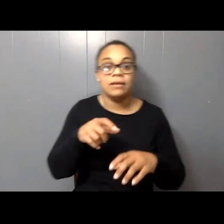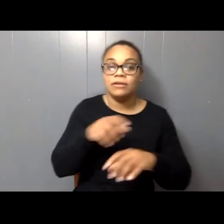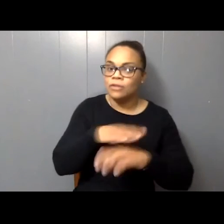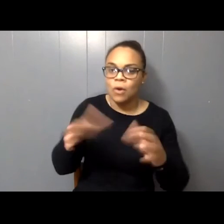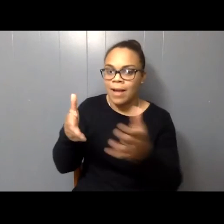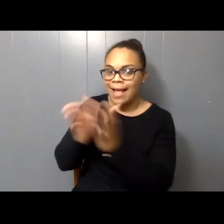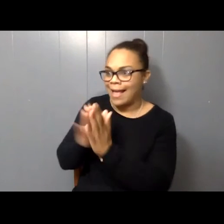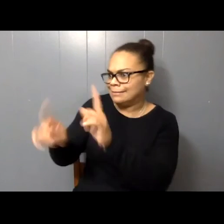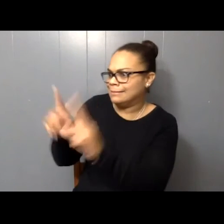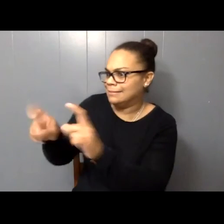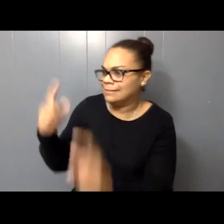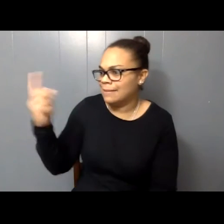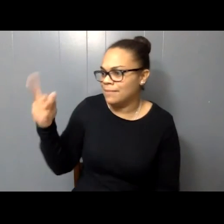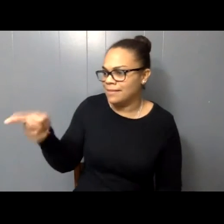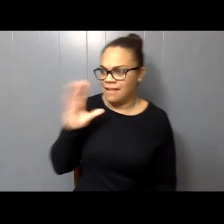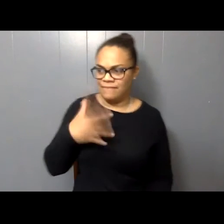the conversation.